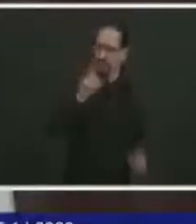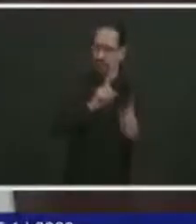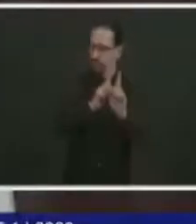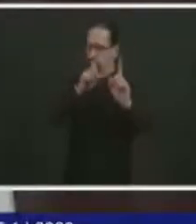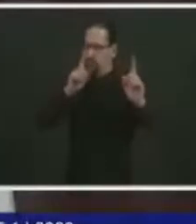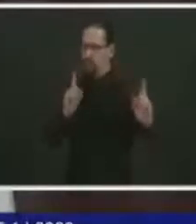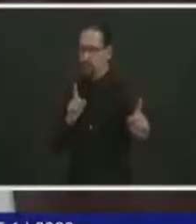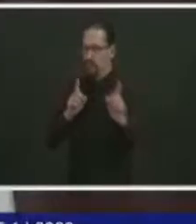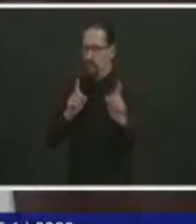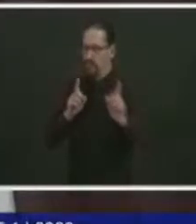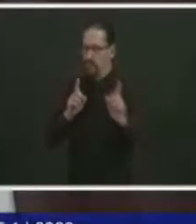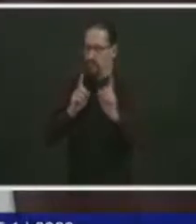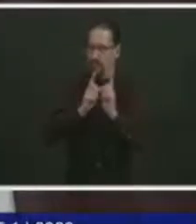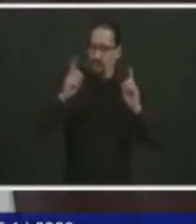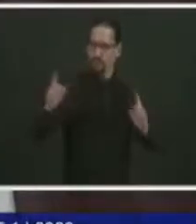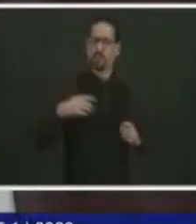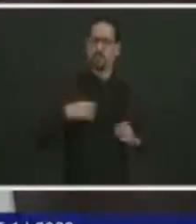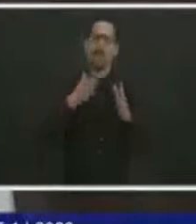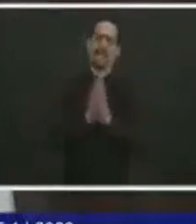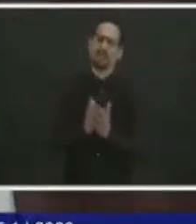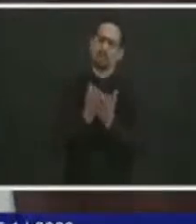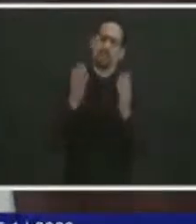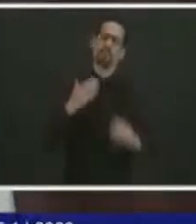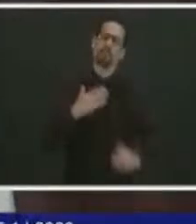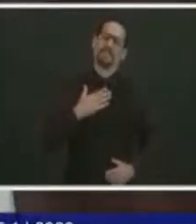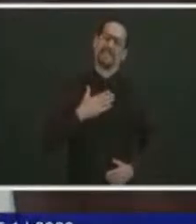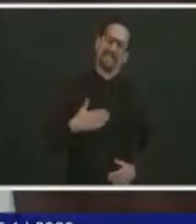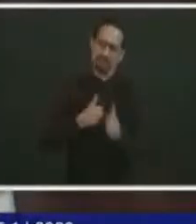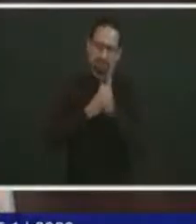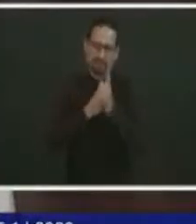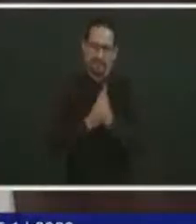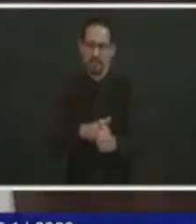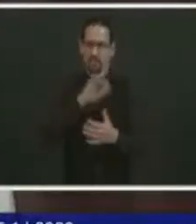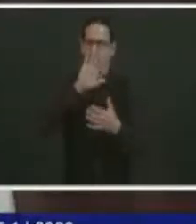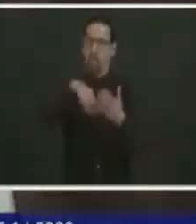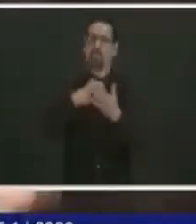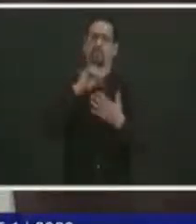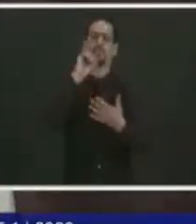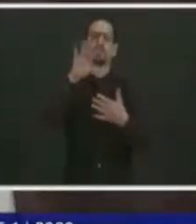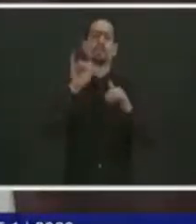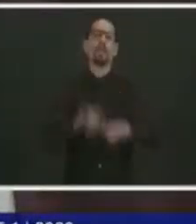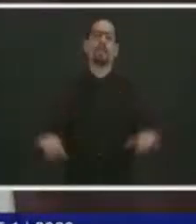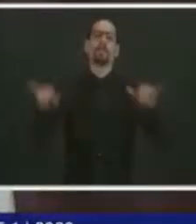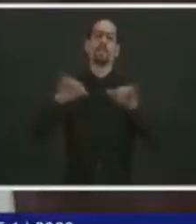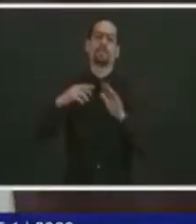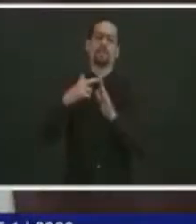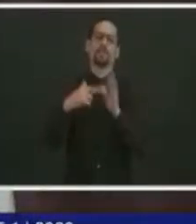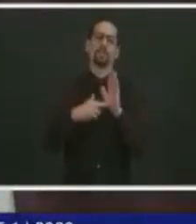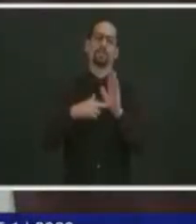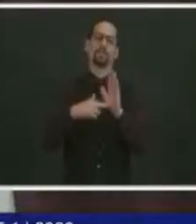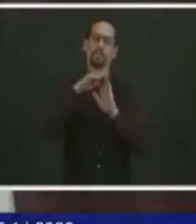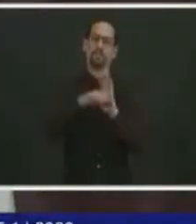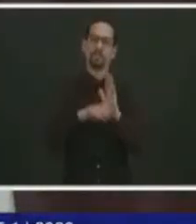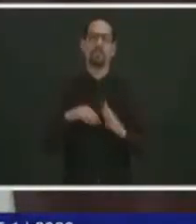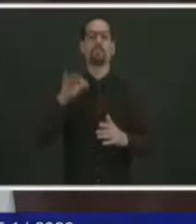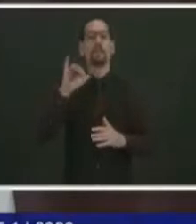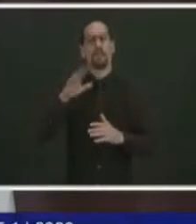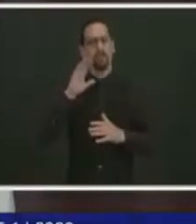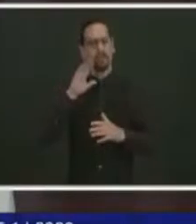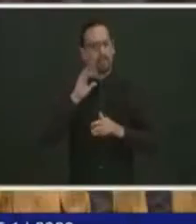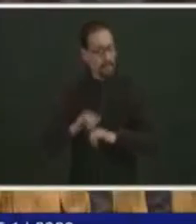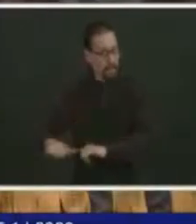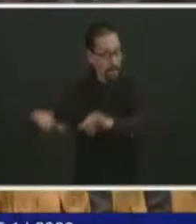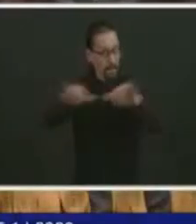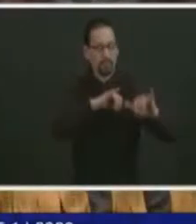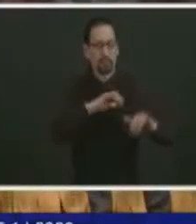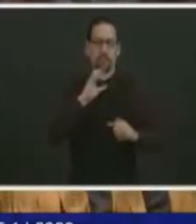I'm asking the people of Rhode Island to follow the rules. And that's the way it works for everybody. I just follow, has there been any thought, I